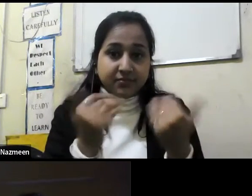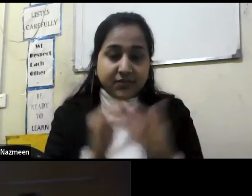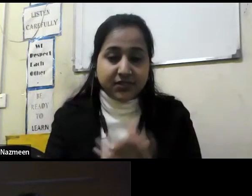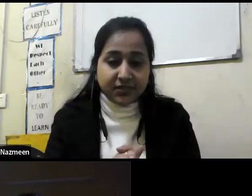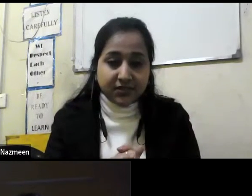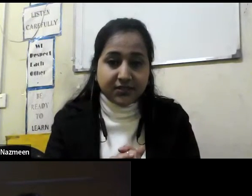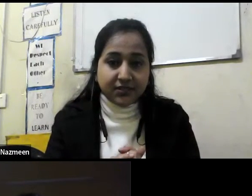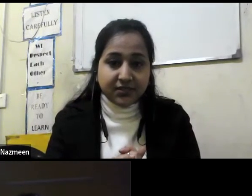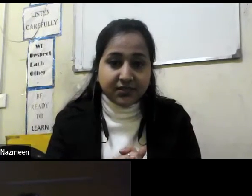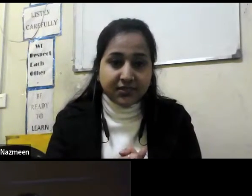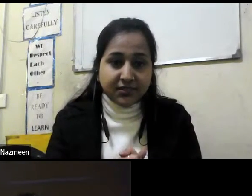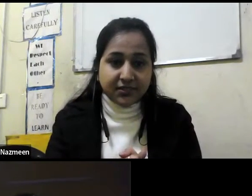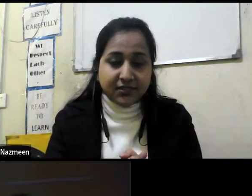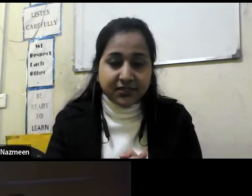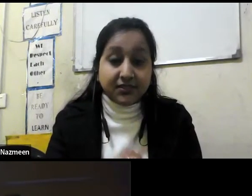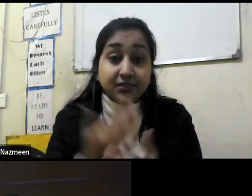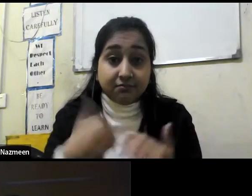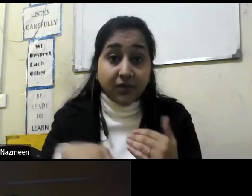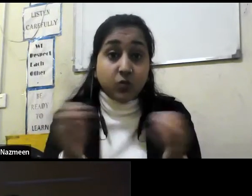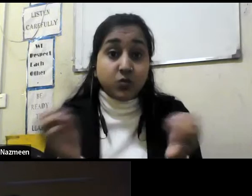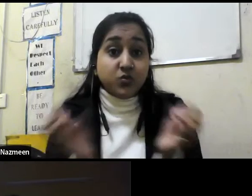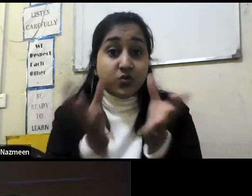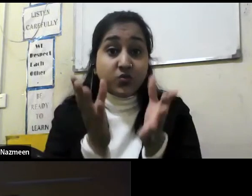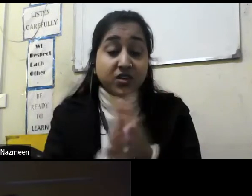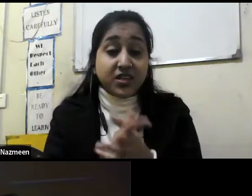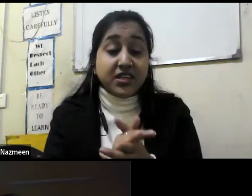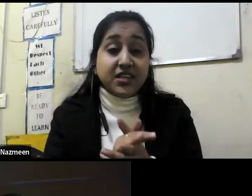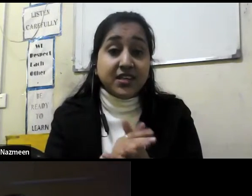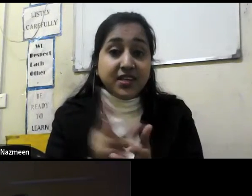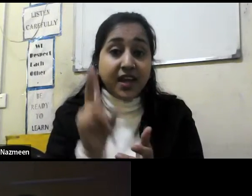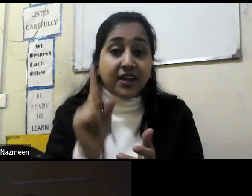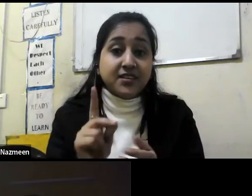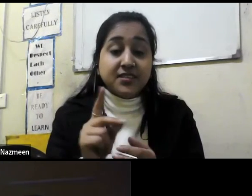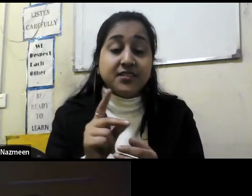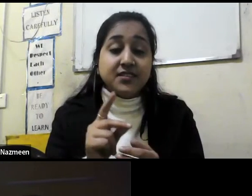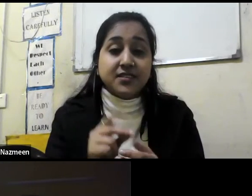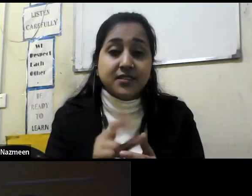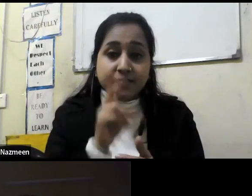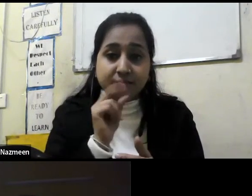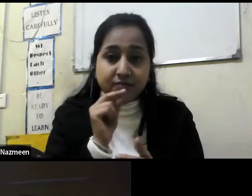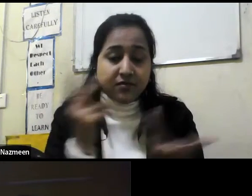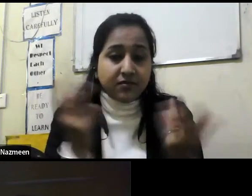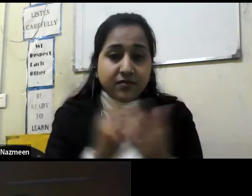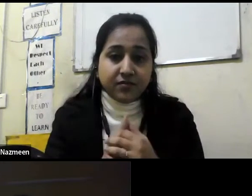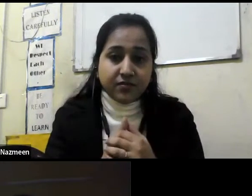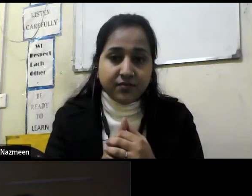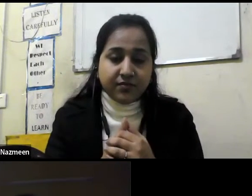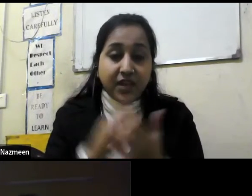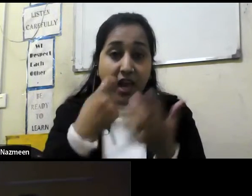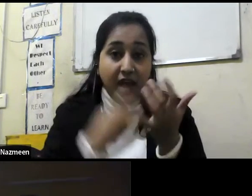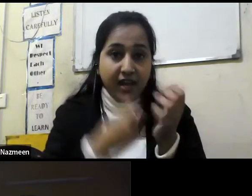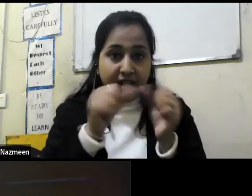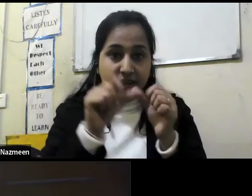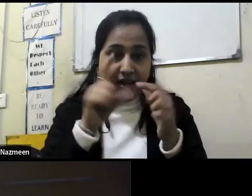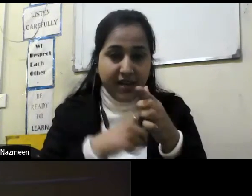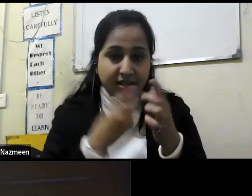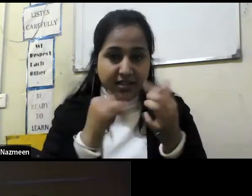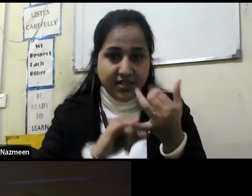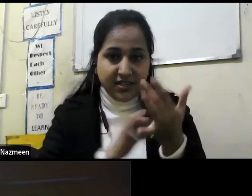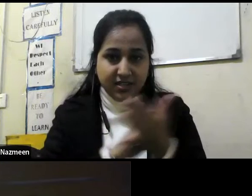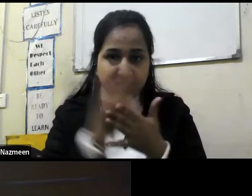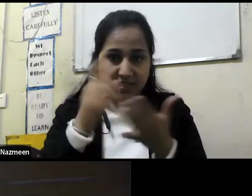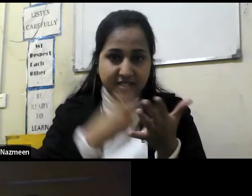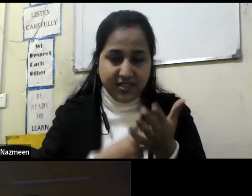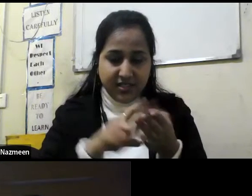I'd now like to move on to the next speaker. I'd like to now invite Rajshri Natarajan, CEO